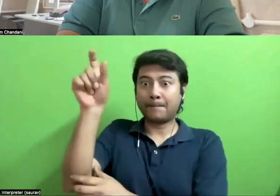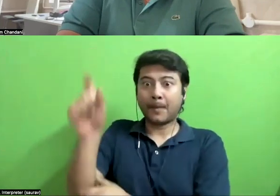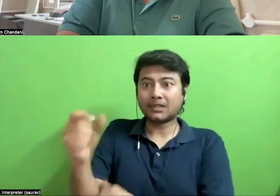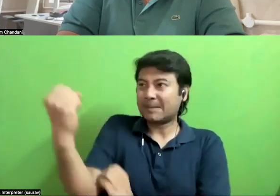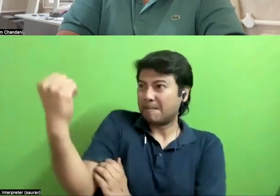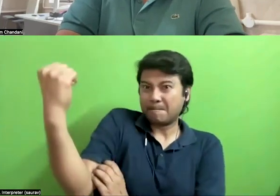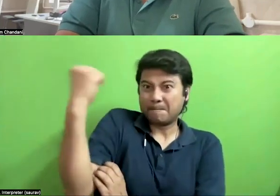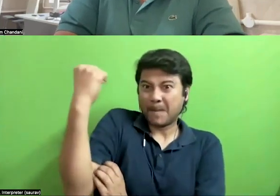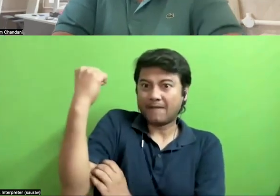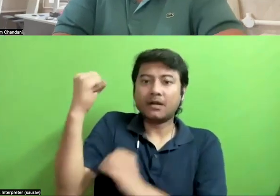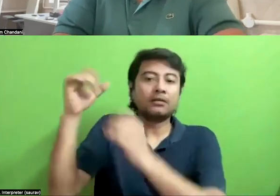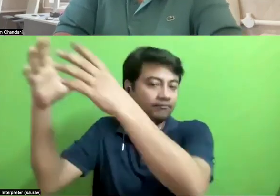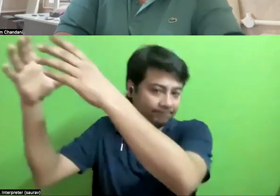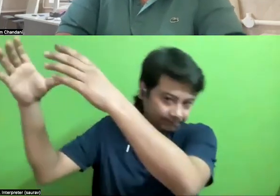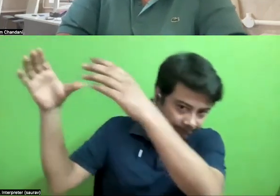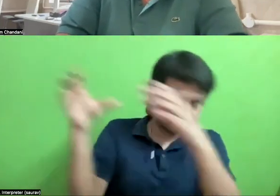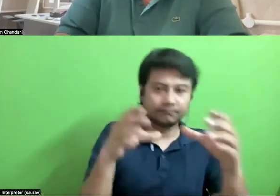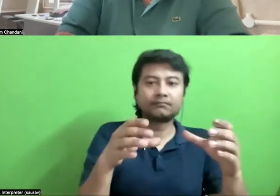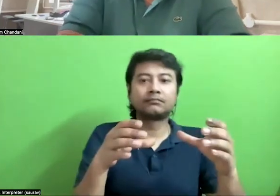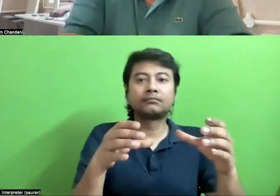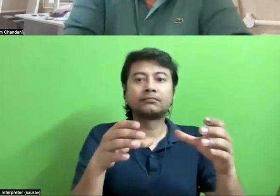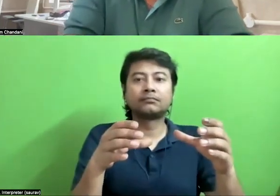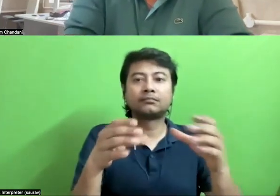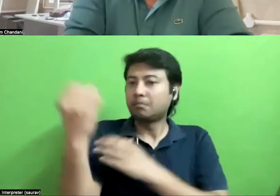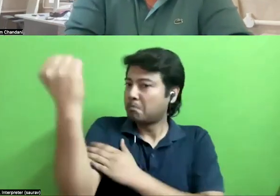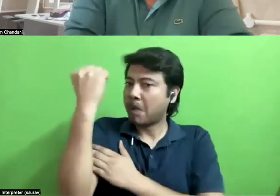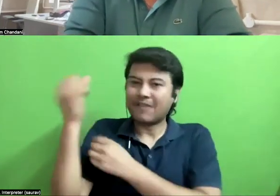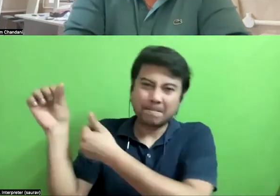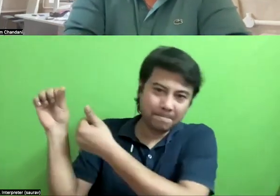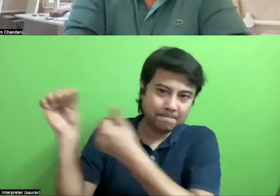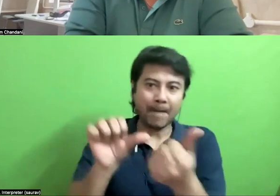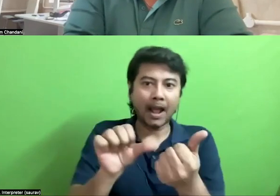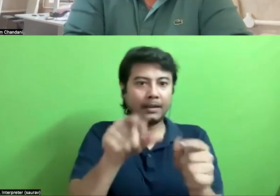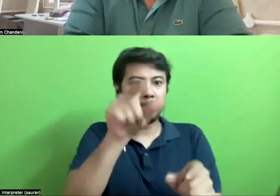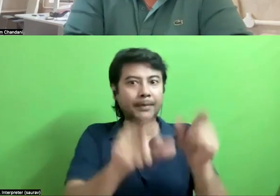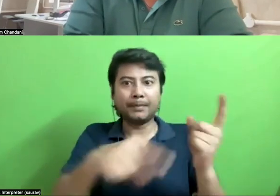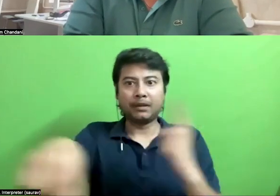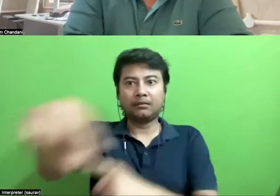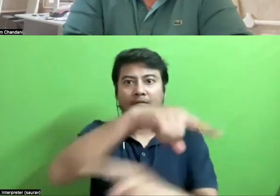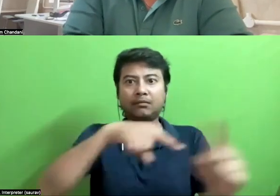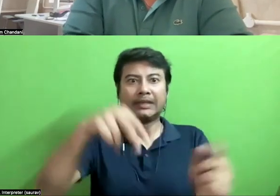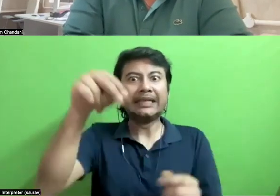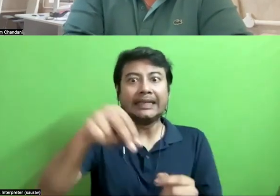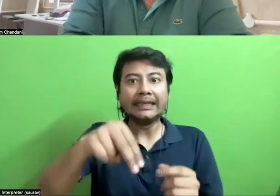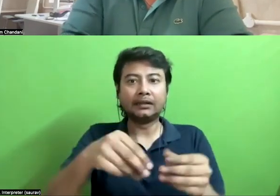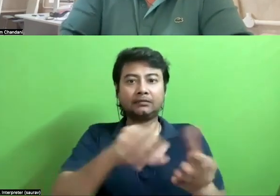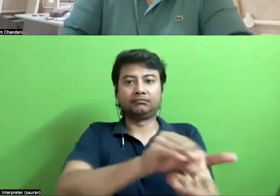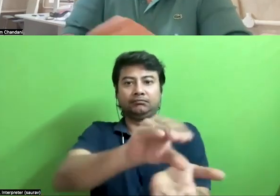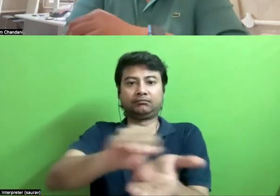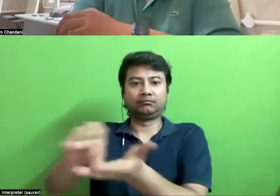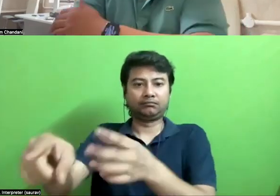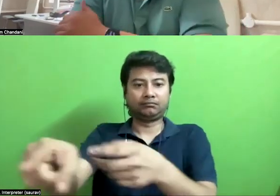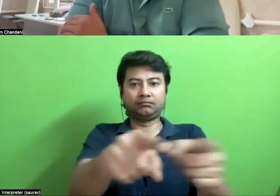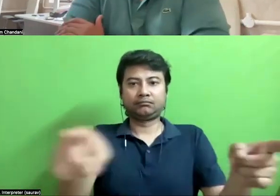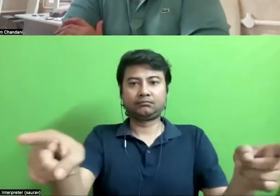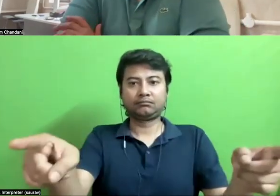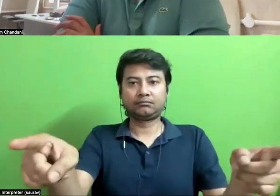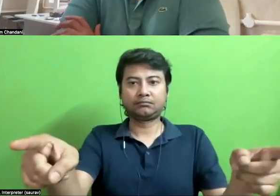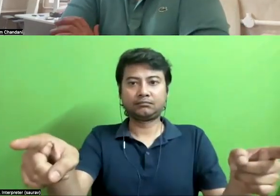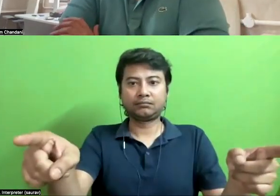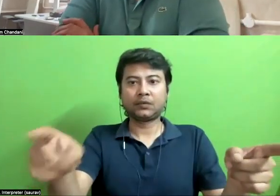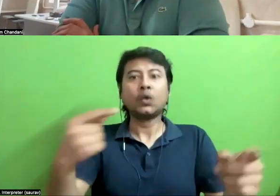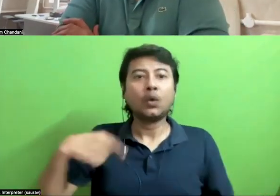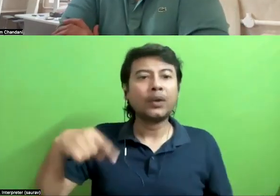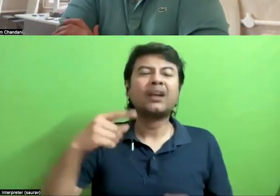given back to the people who should have the power? And we all will think, what power? It lies only with some